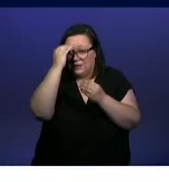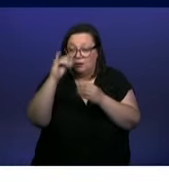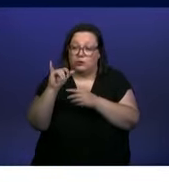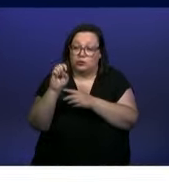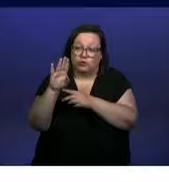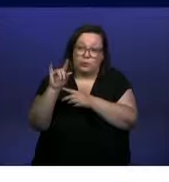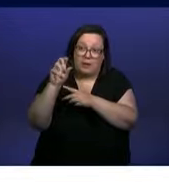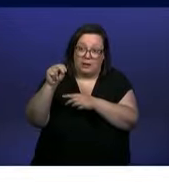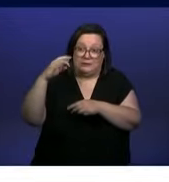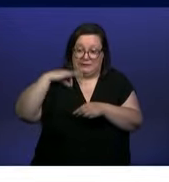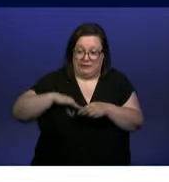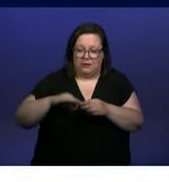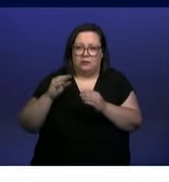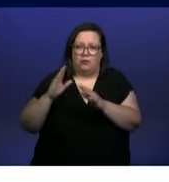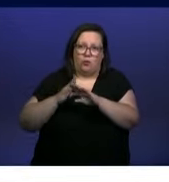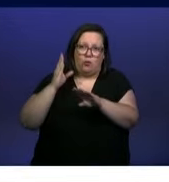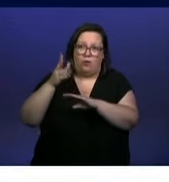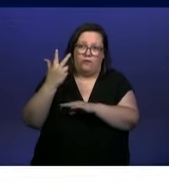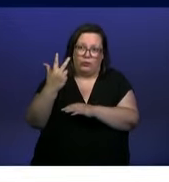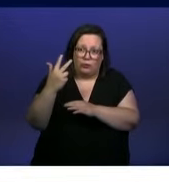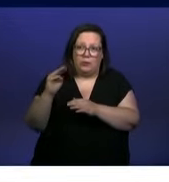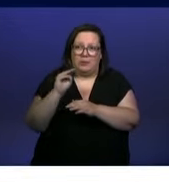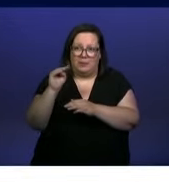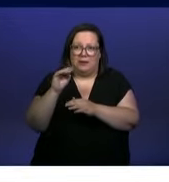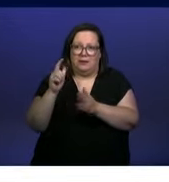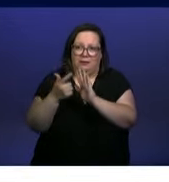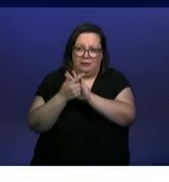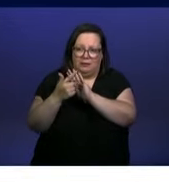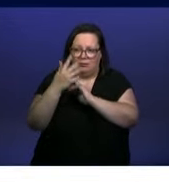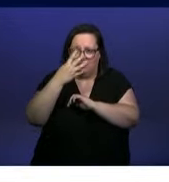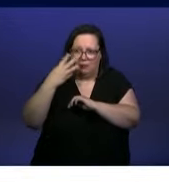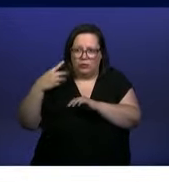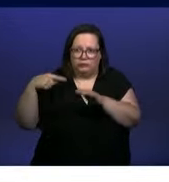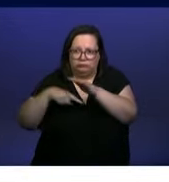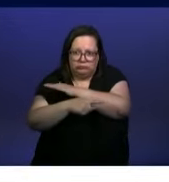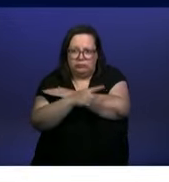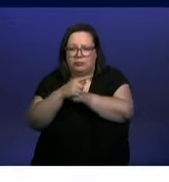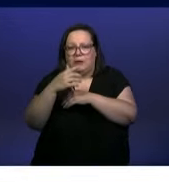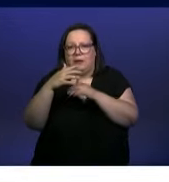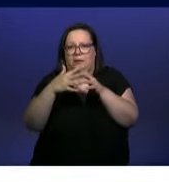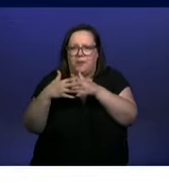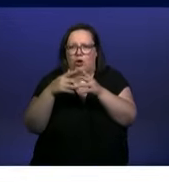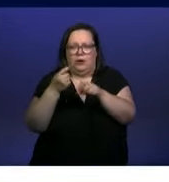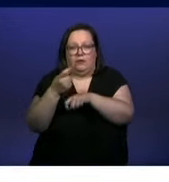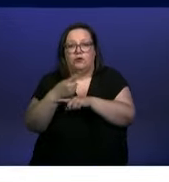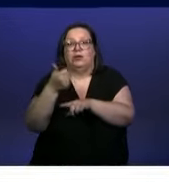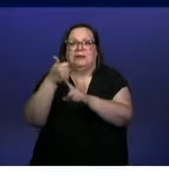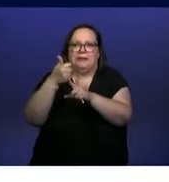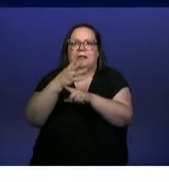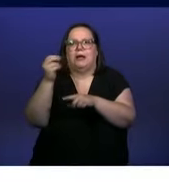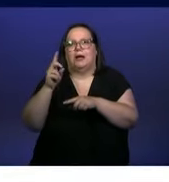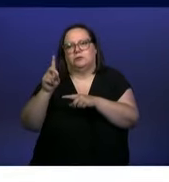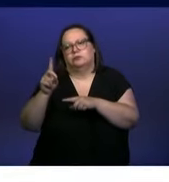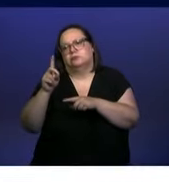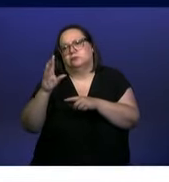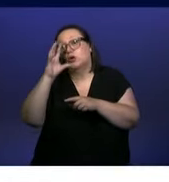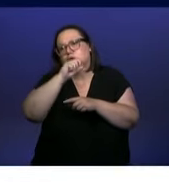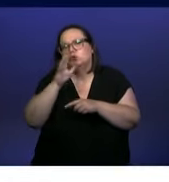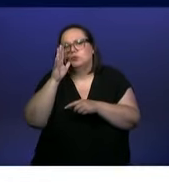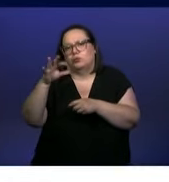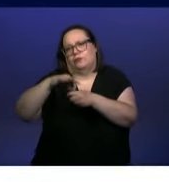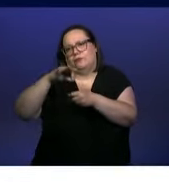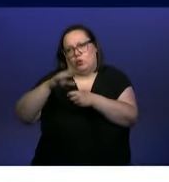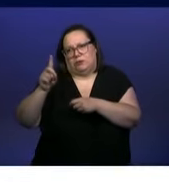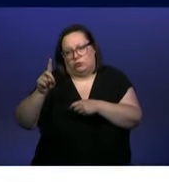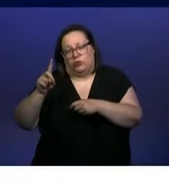is over 3 million illegal immigrants who are coming to into America each year, who he and the Democrats presume are going to vote Democrat. And what the